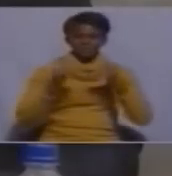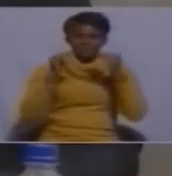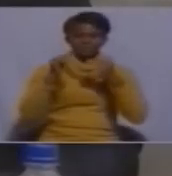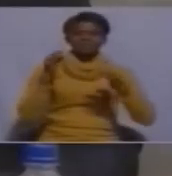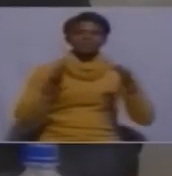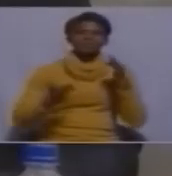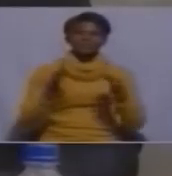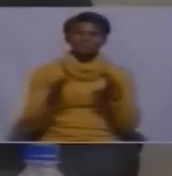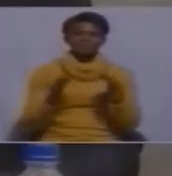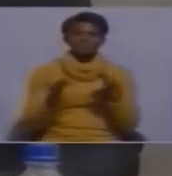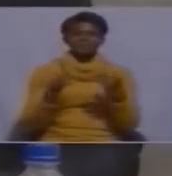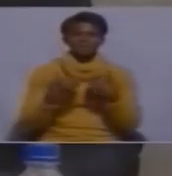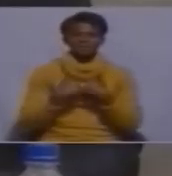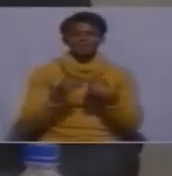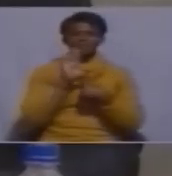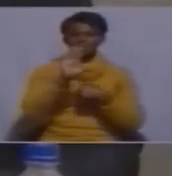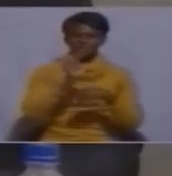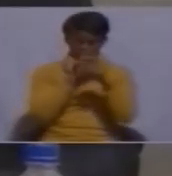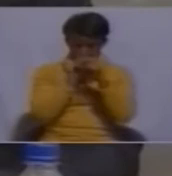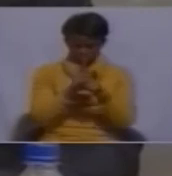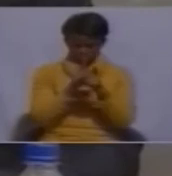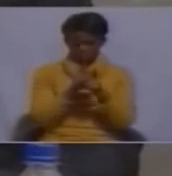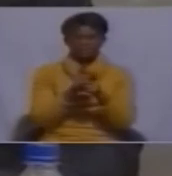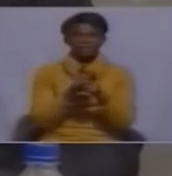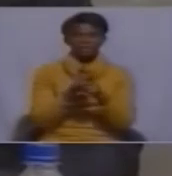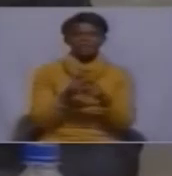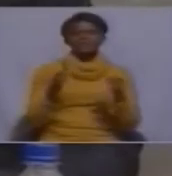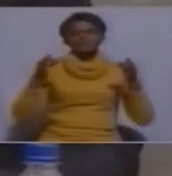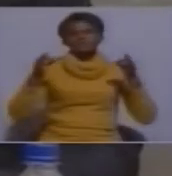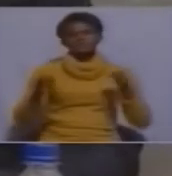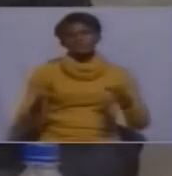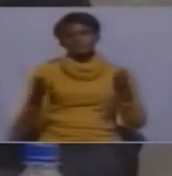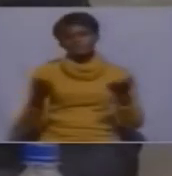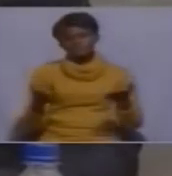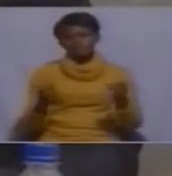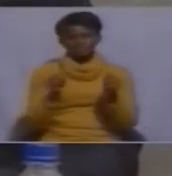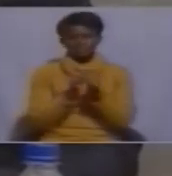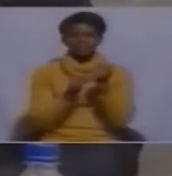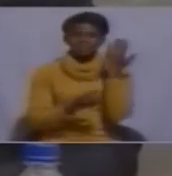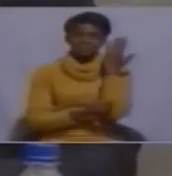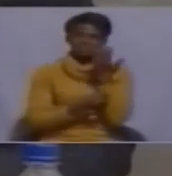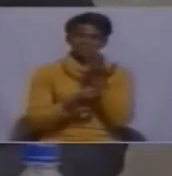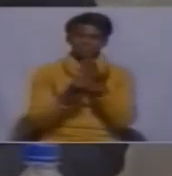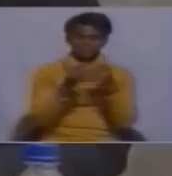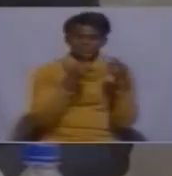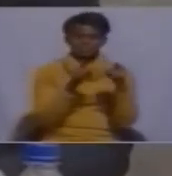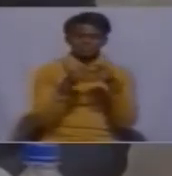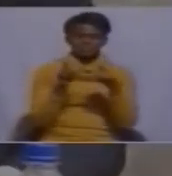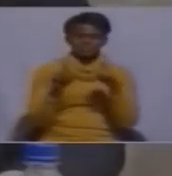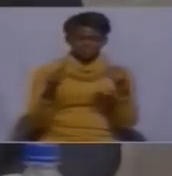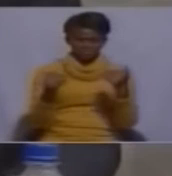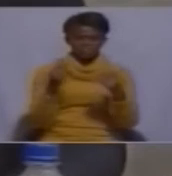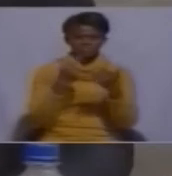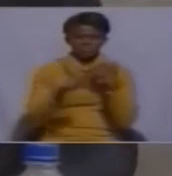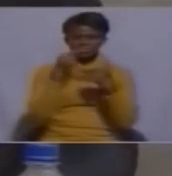bound by its decision except in the interest of justice and development of jurisprudence. What it simply says is that